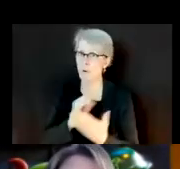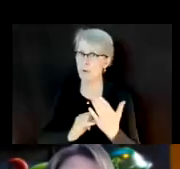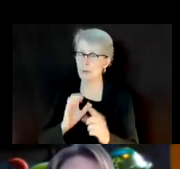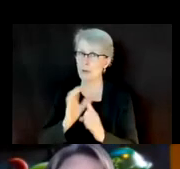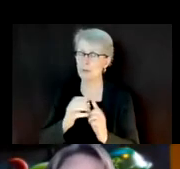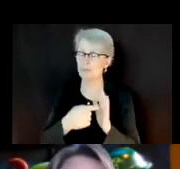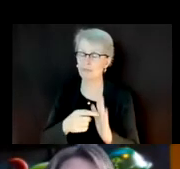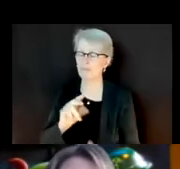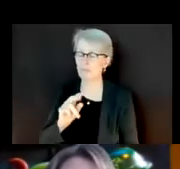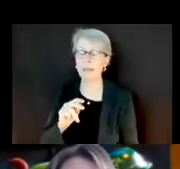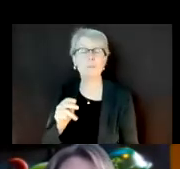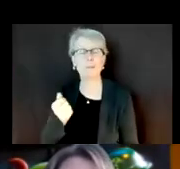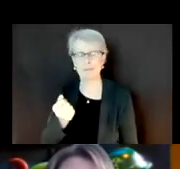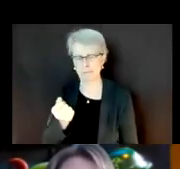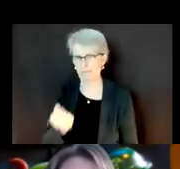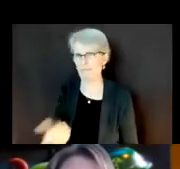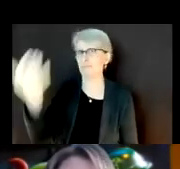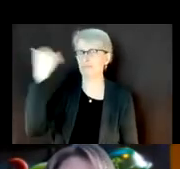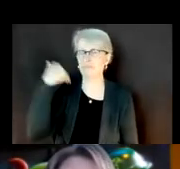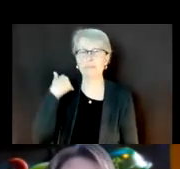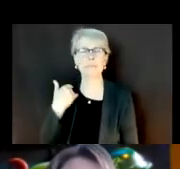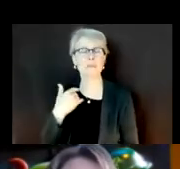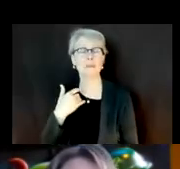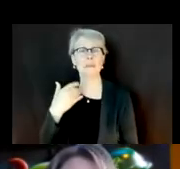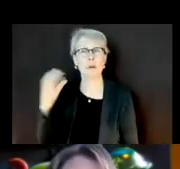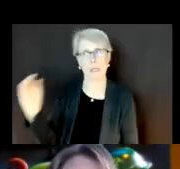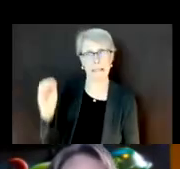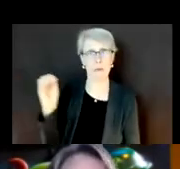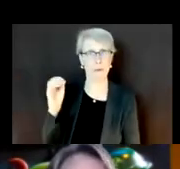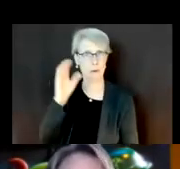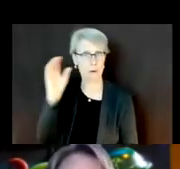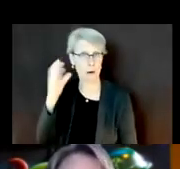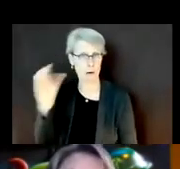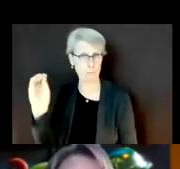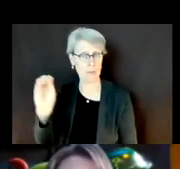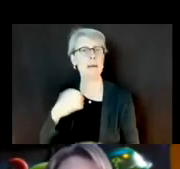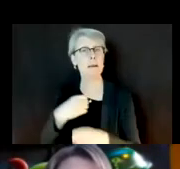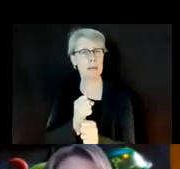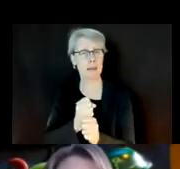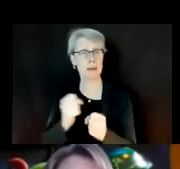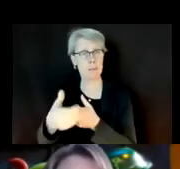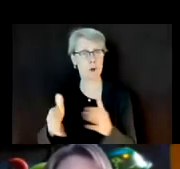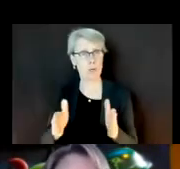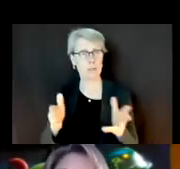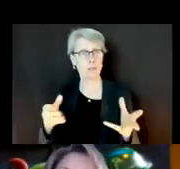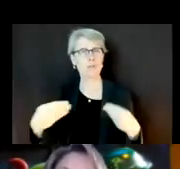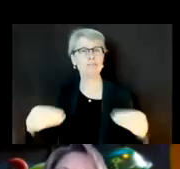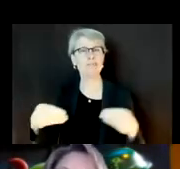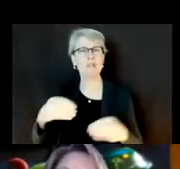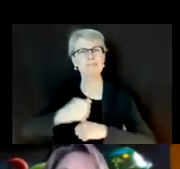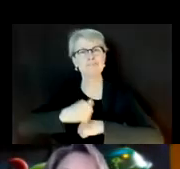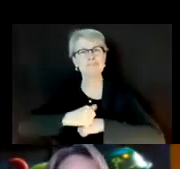I worked years ago with a company in Ontario that made custom cardboard packaging and boxes.